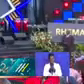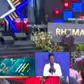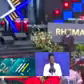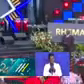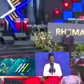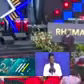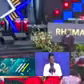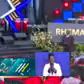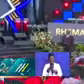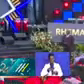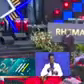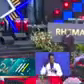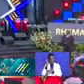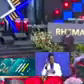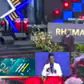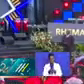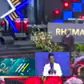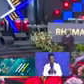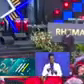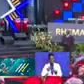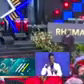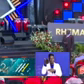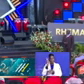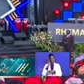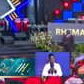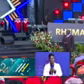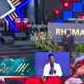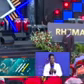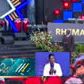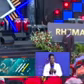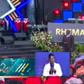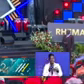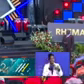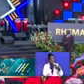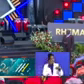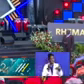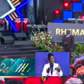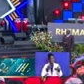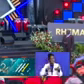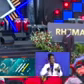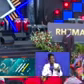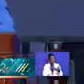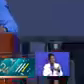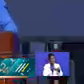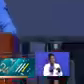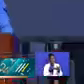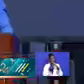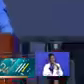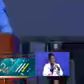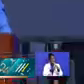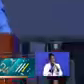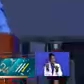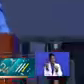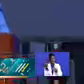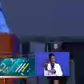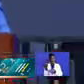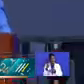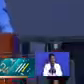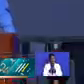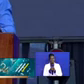Lord my God my God before we go into